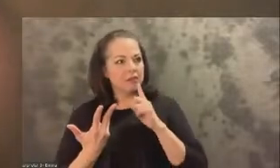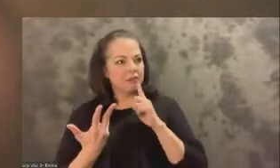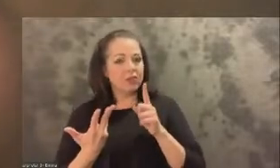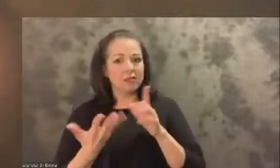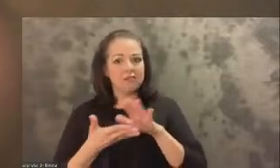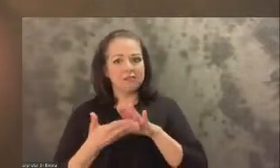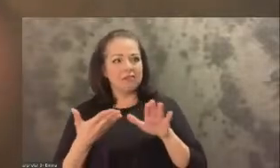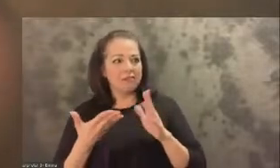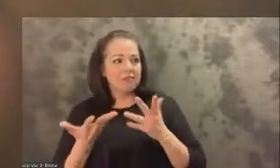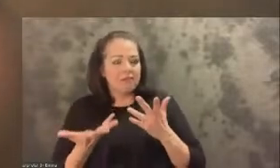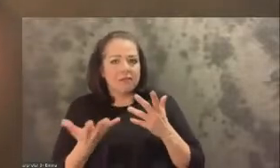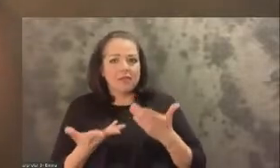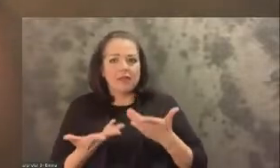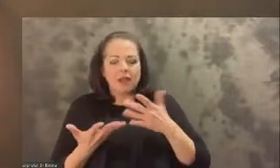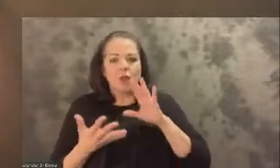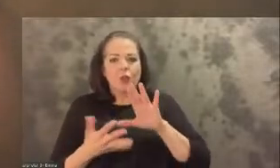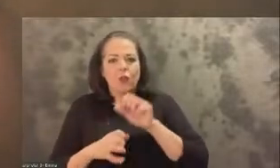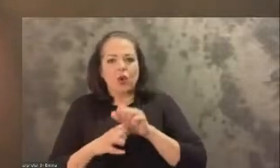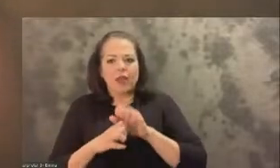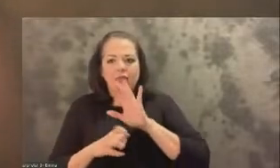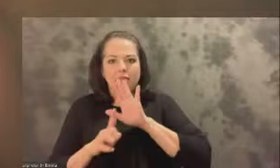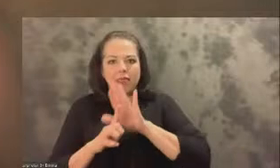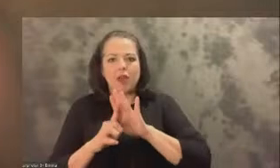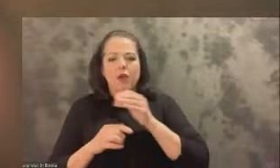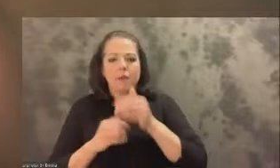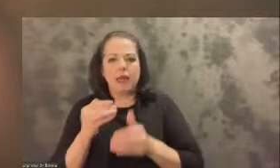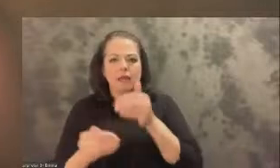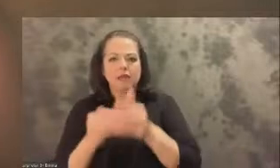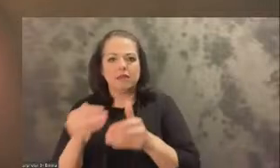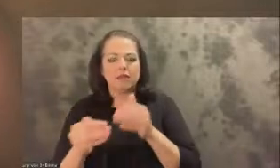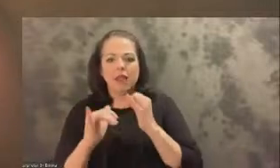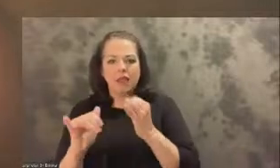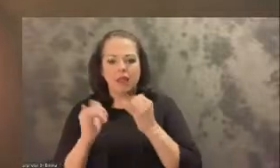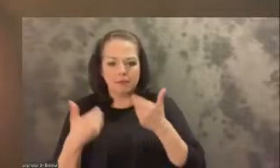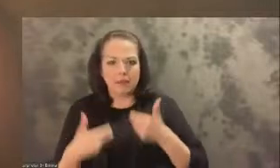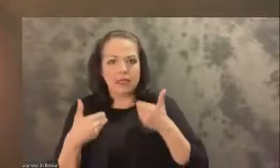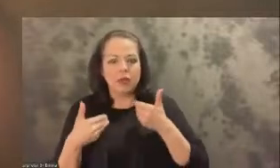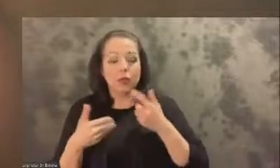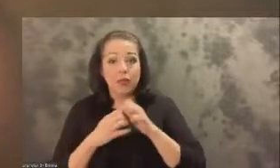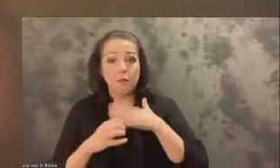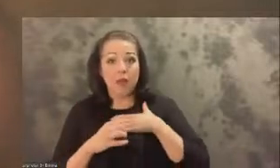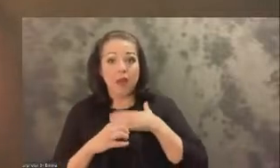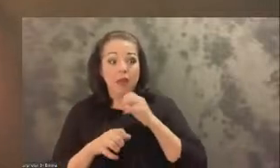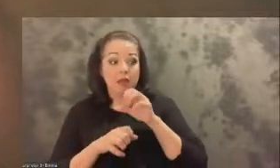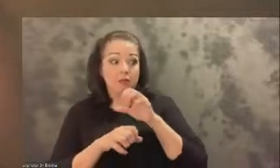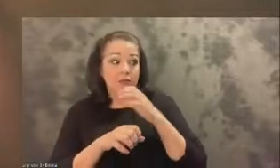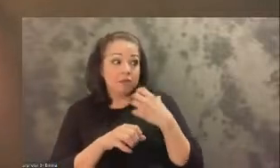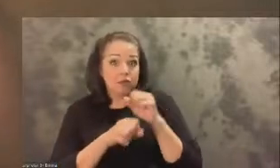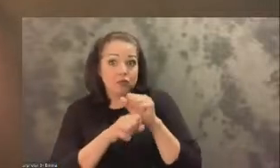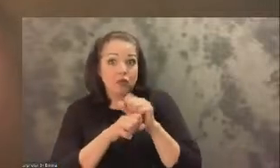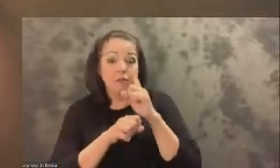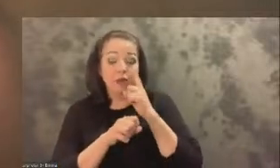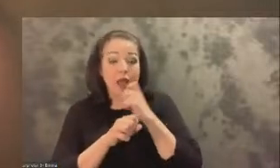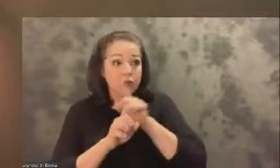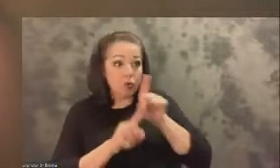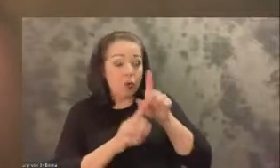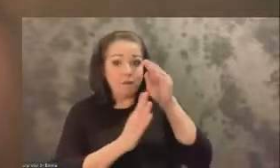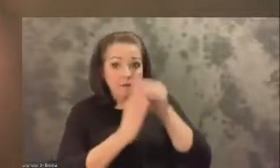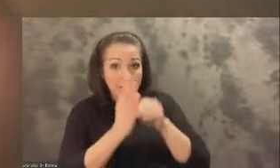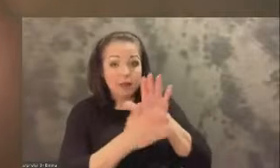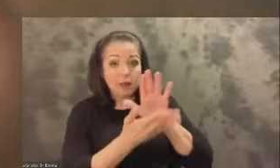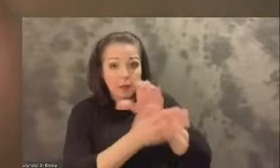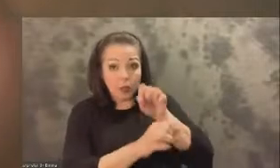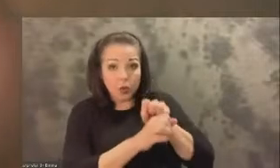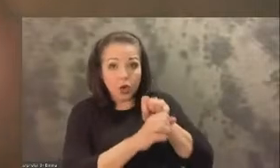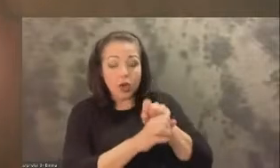be able to work at their own pace. So for me, with my employer, I had to fill out the paperwork and go to the doctor and get a type of